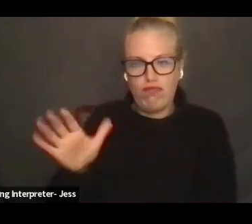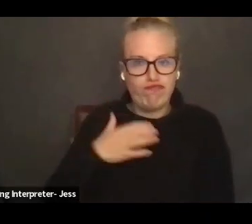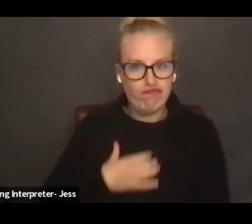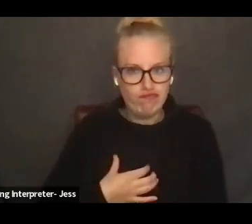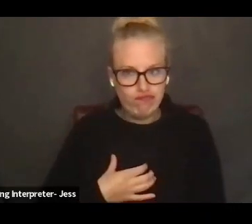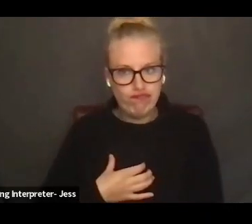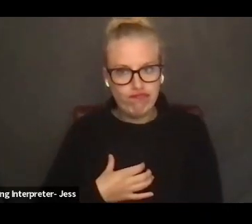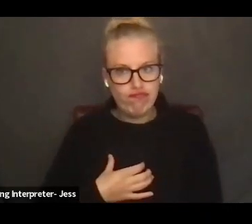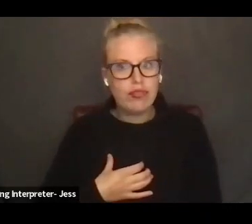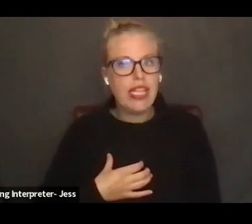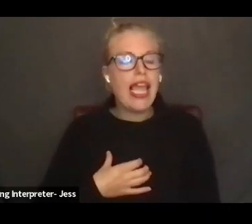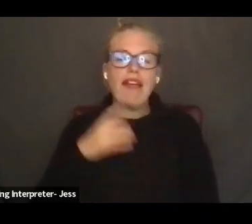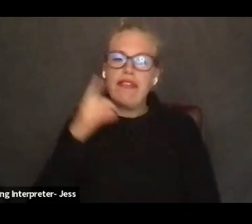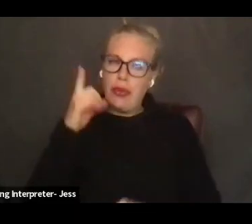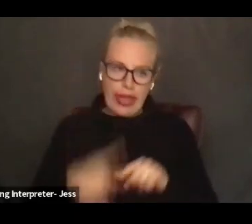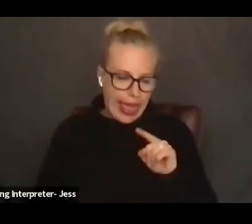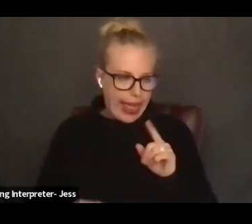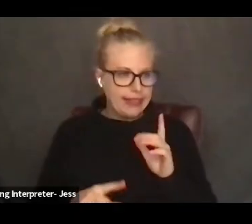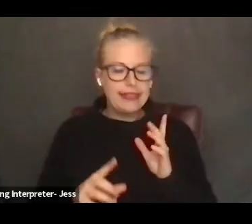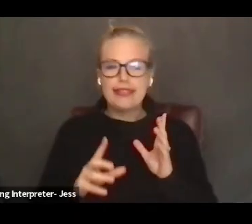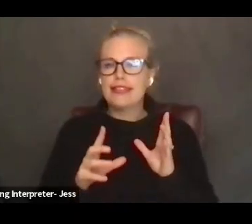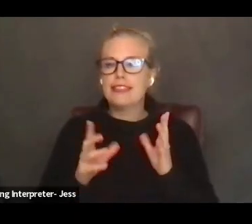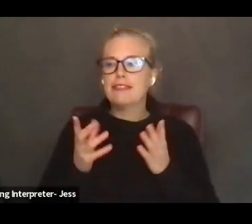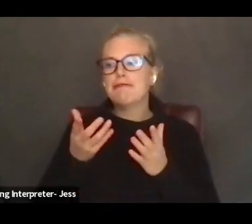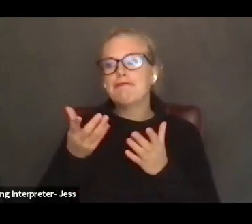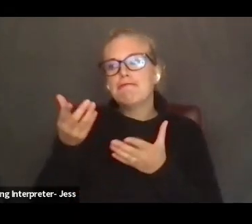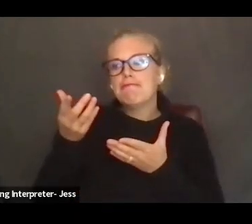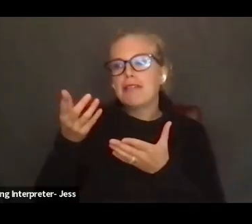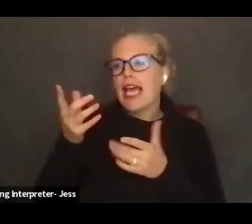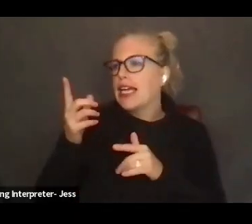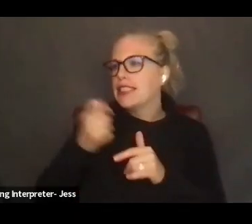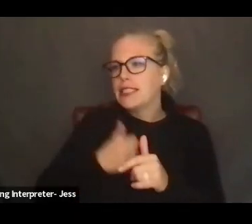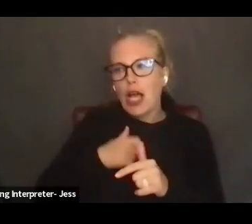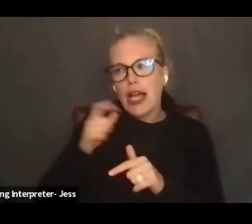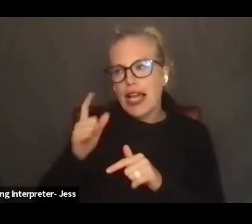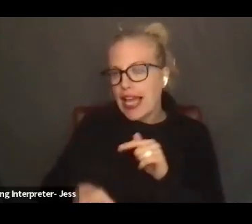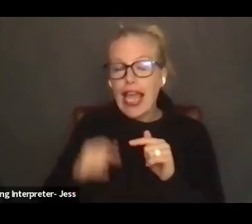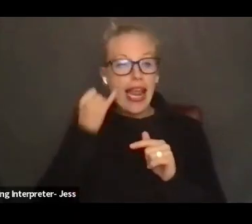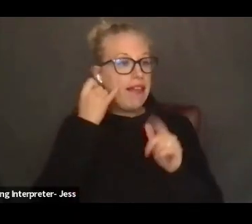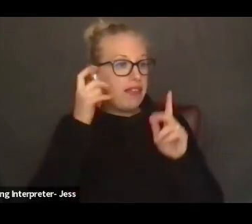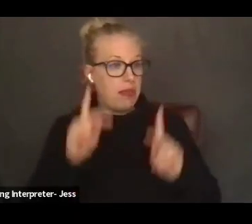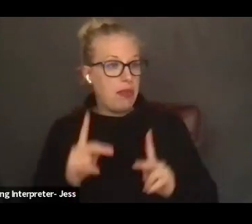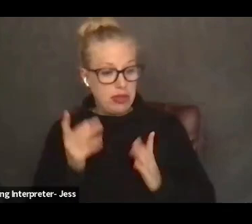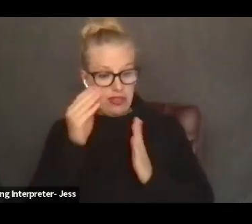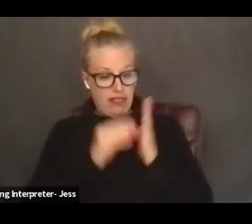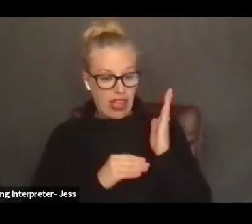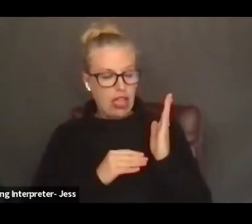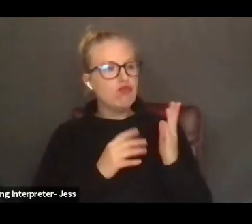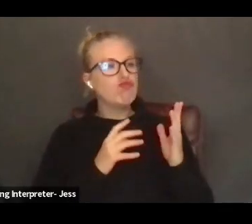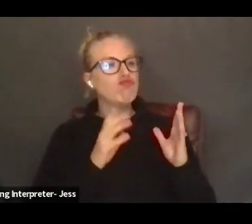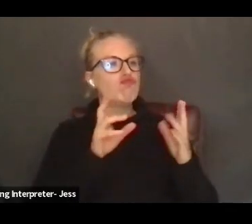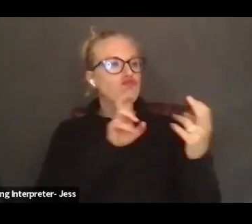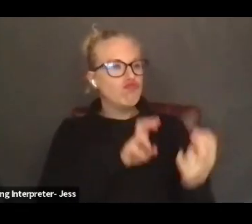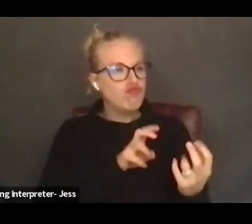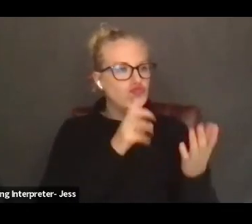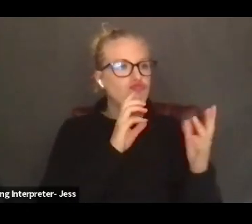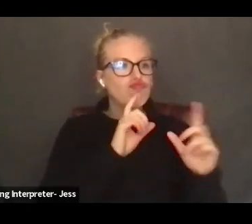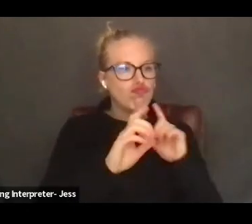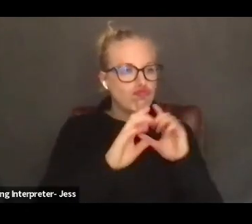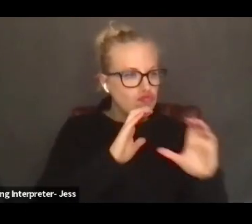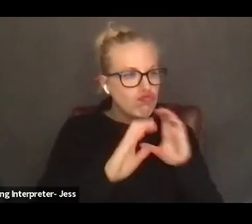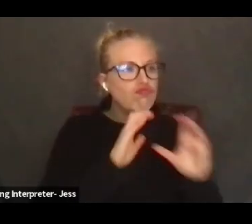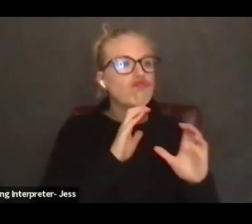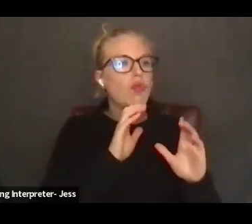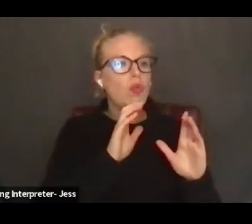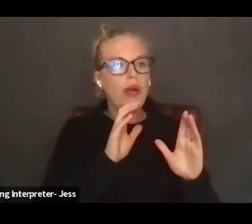If you're not able to do it, then don't be the agent. And if you're the principal filling it out, have a conversation with your